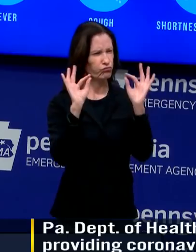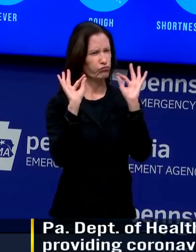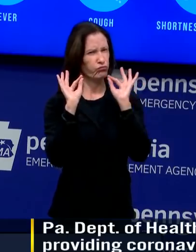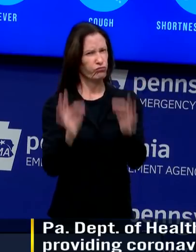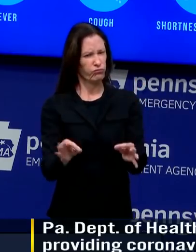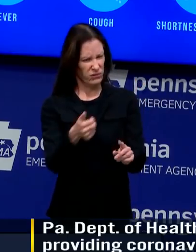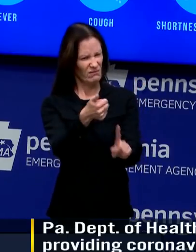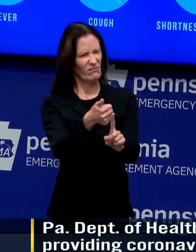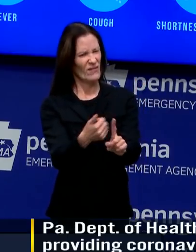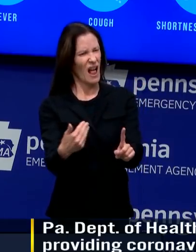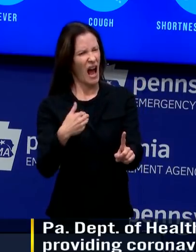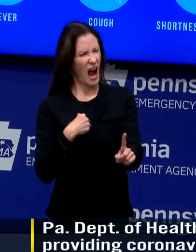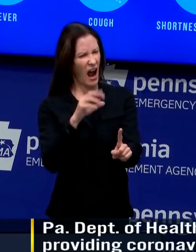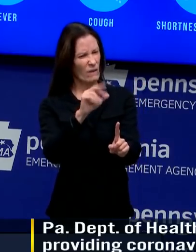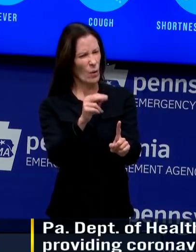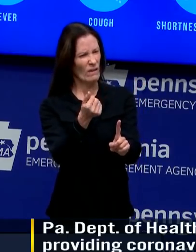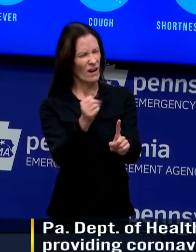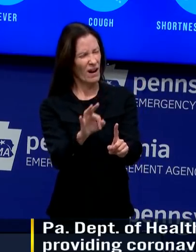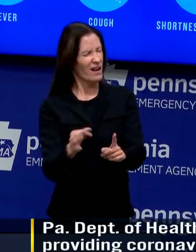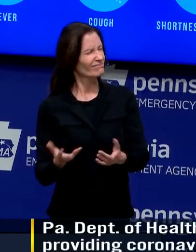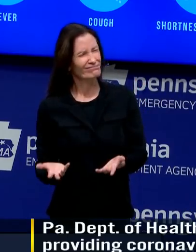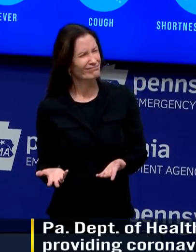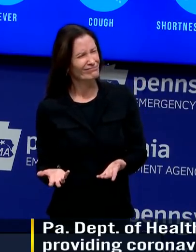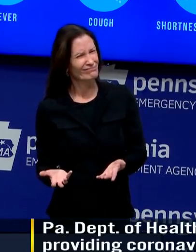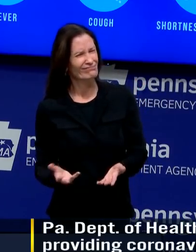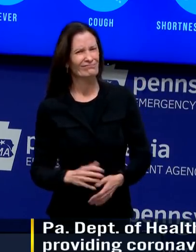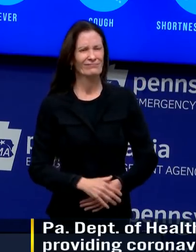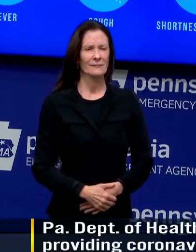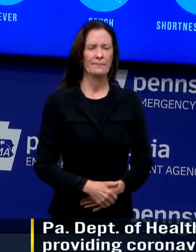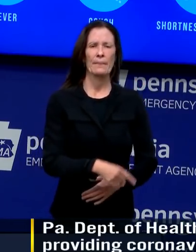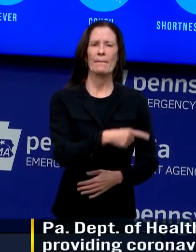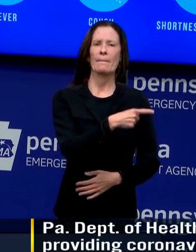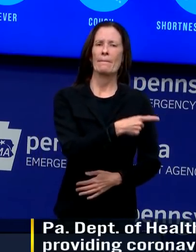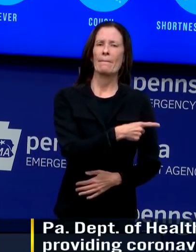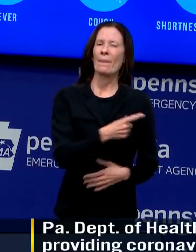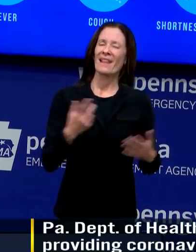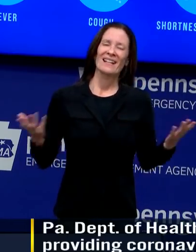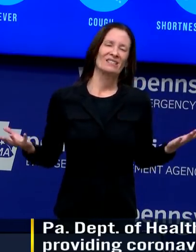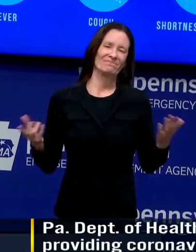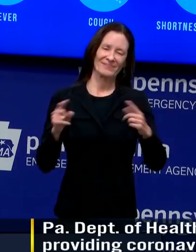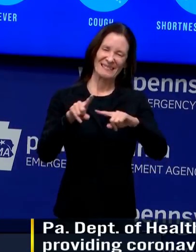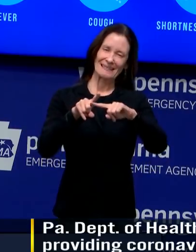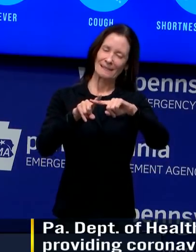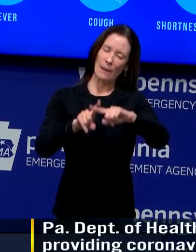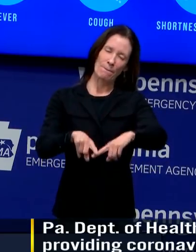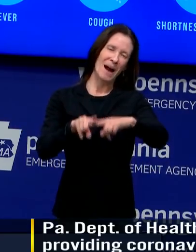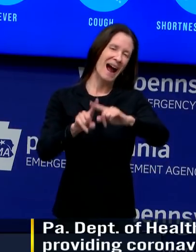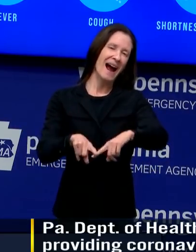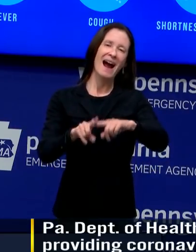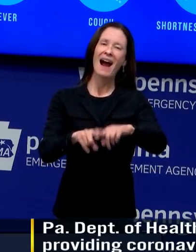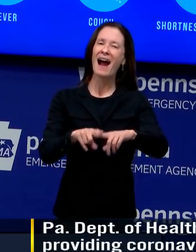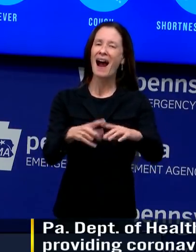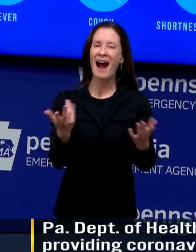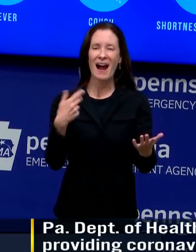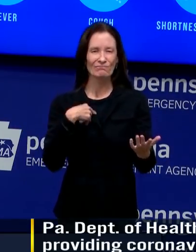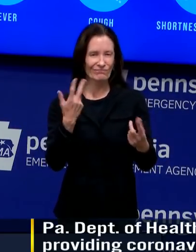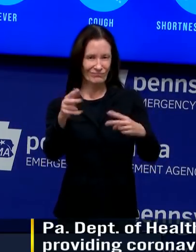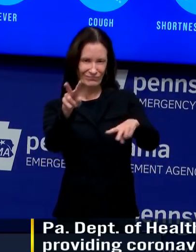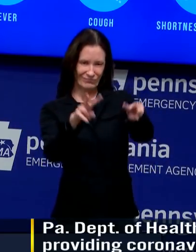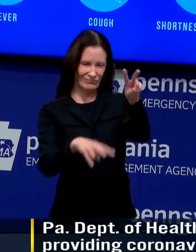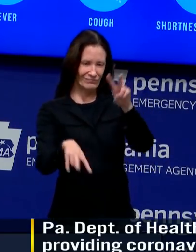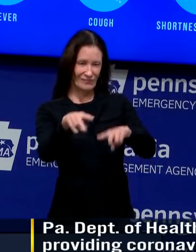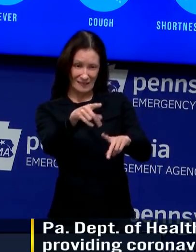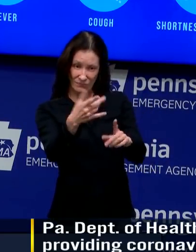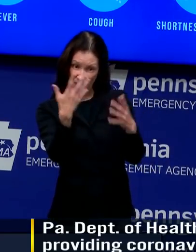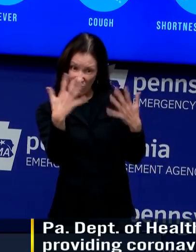was consistent with COVID-19, and other determinations by the hospital or healthcare system that was taking care of